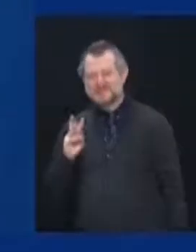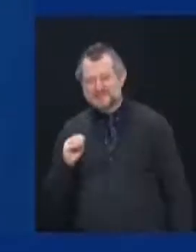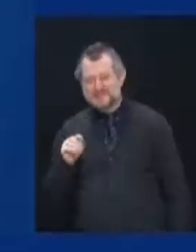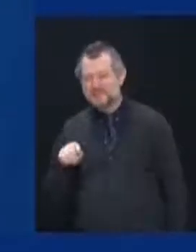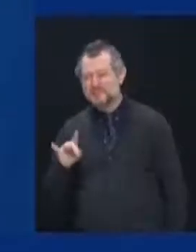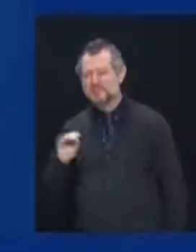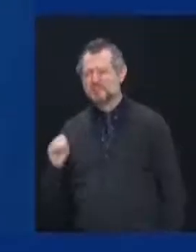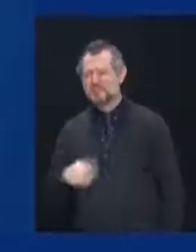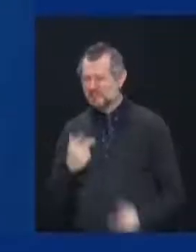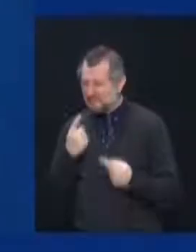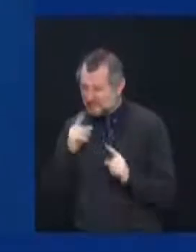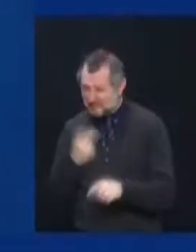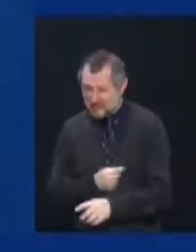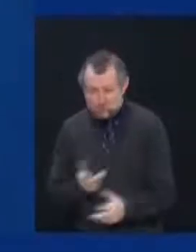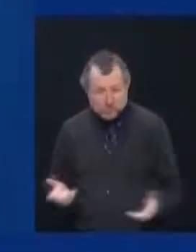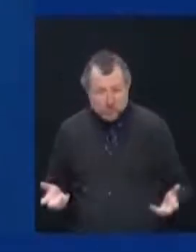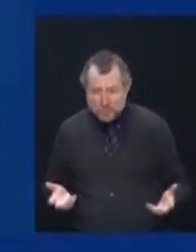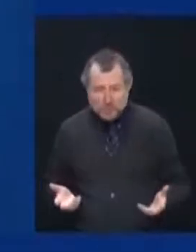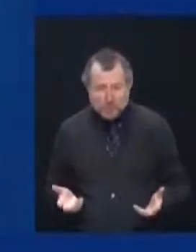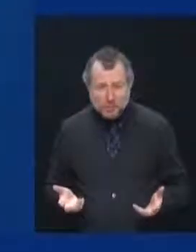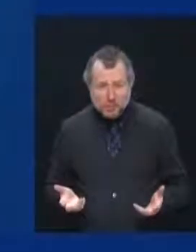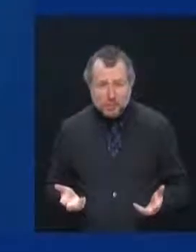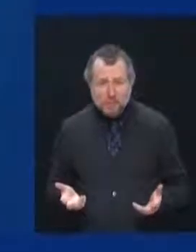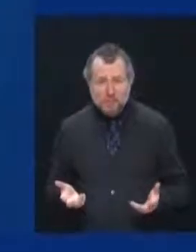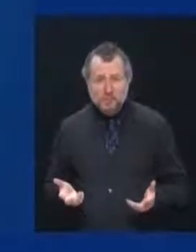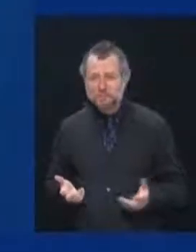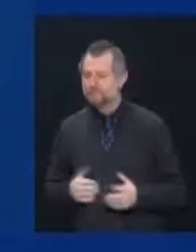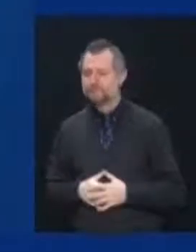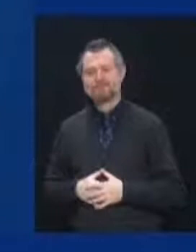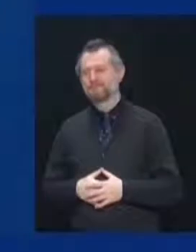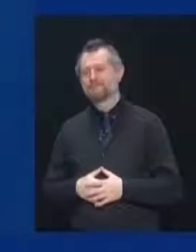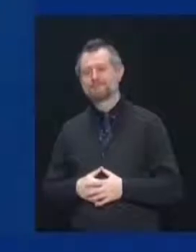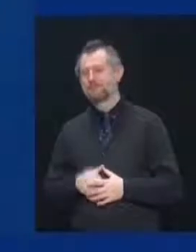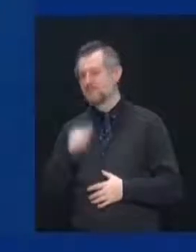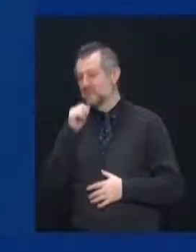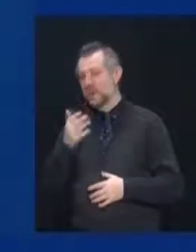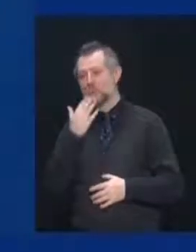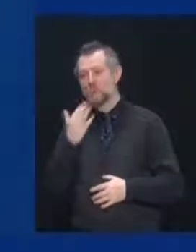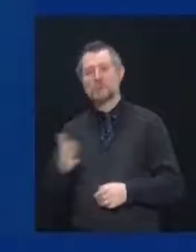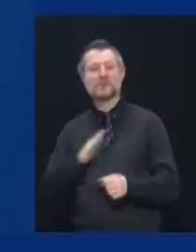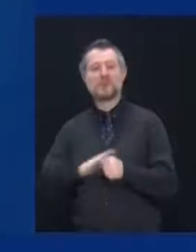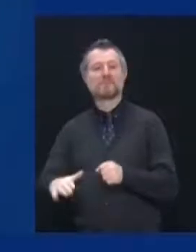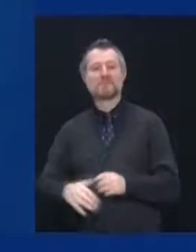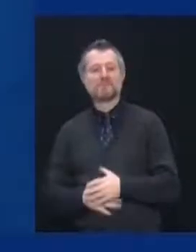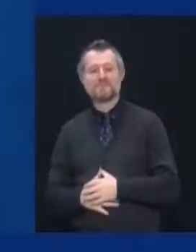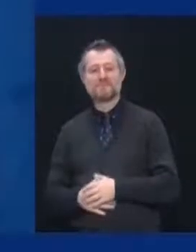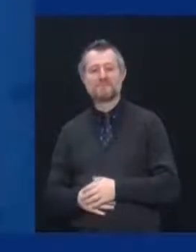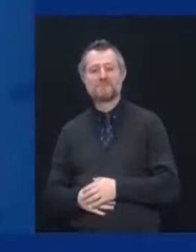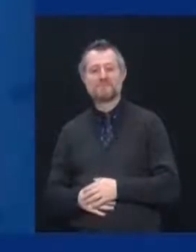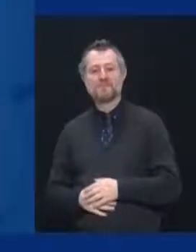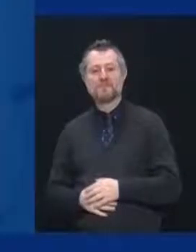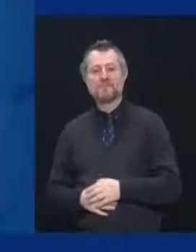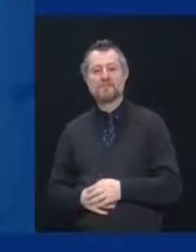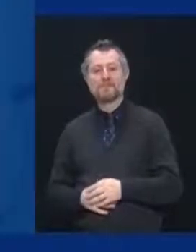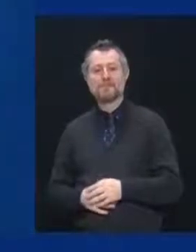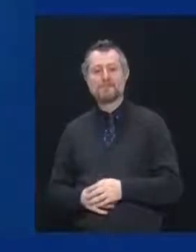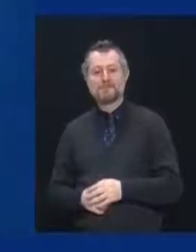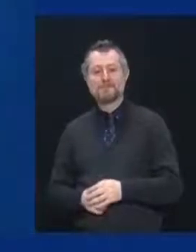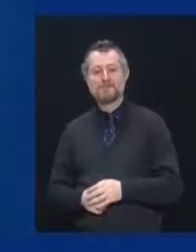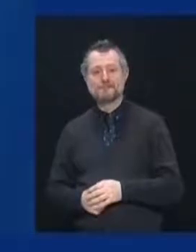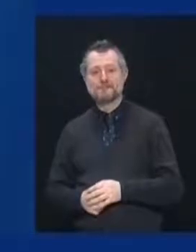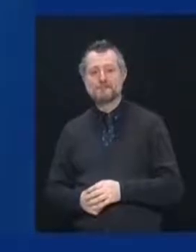workers statewide. That is not good enough. Remember that